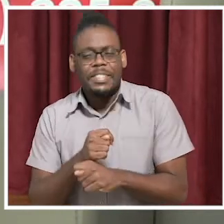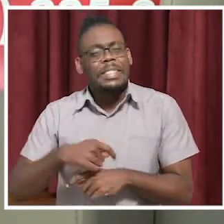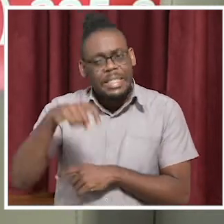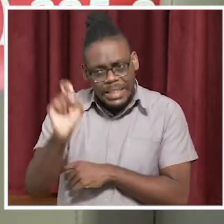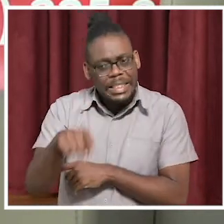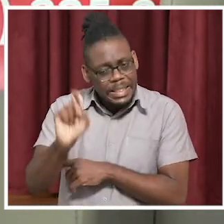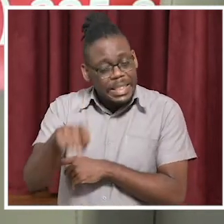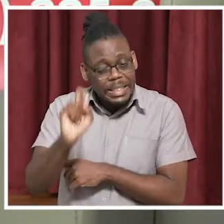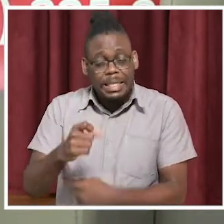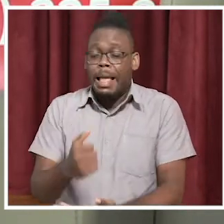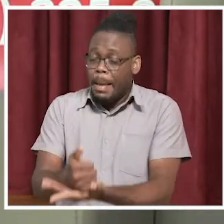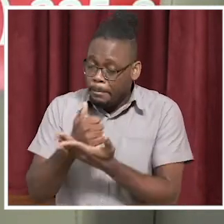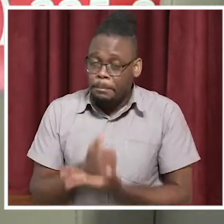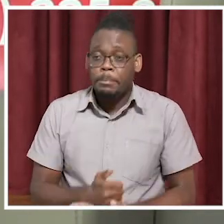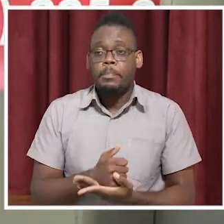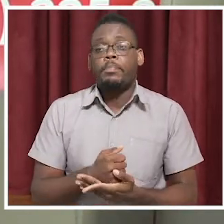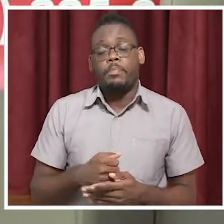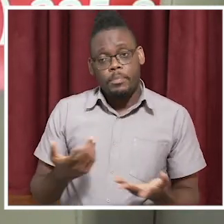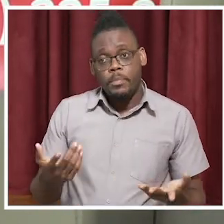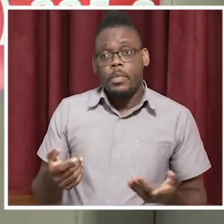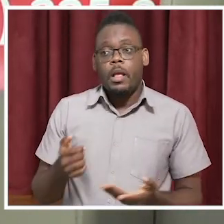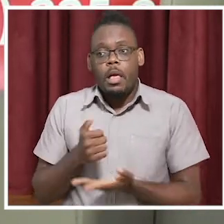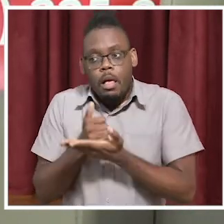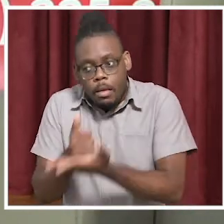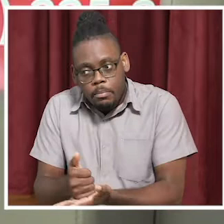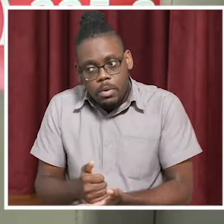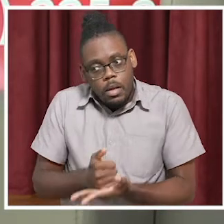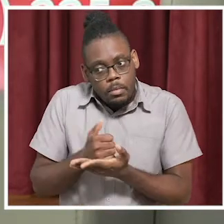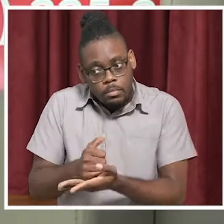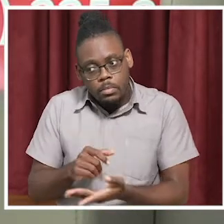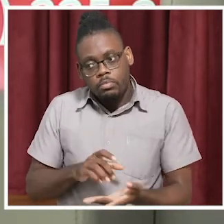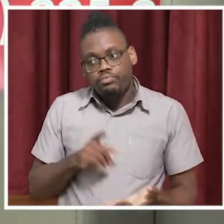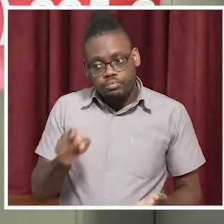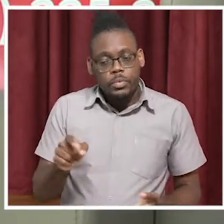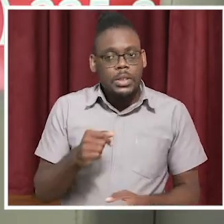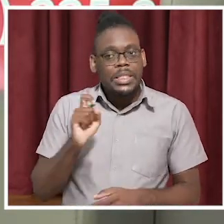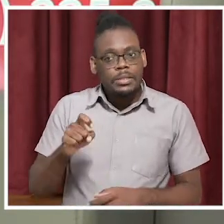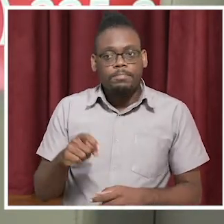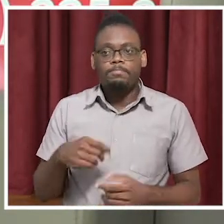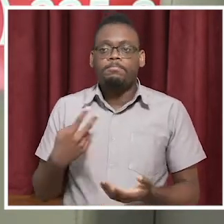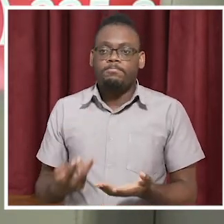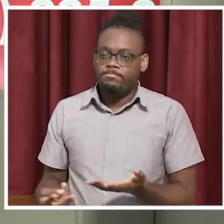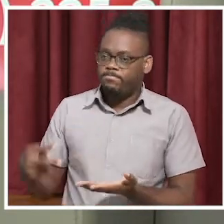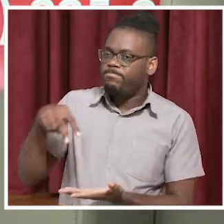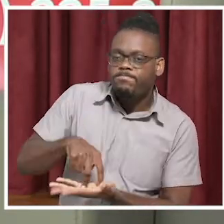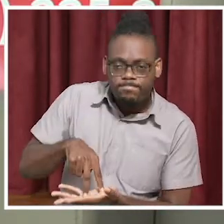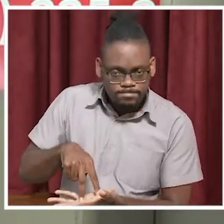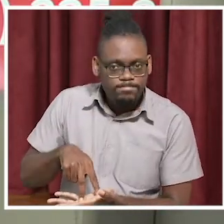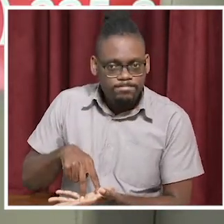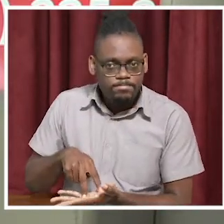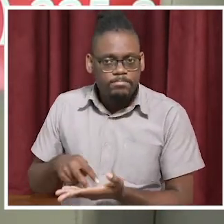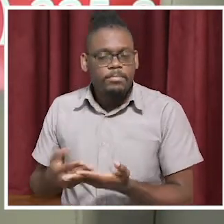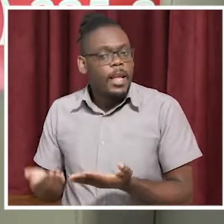them on their feet again, so to speak, give that to, helping lift, hand. to give the helping hand again and to lift their spirits. In terms